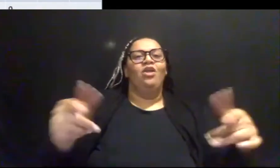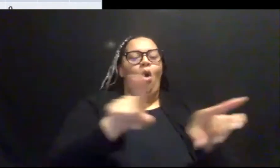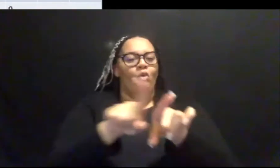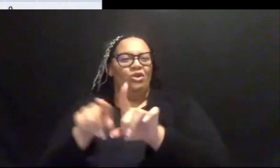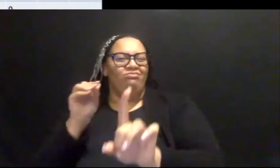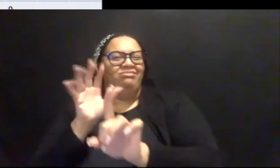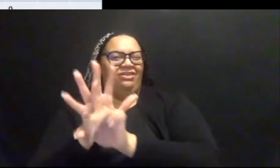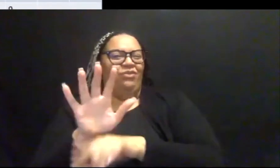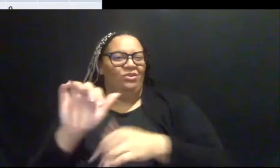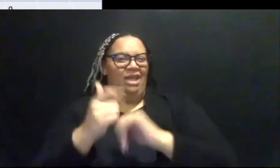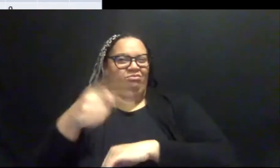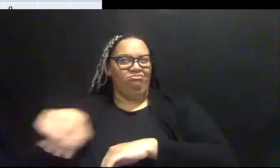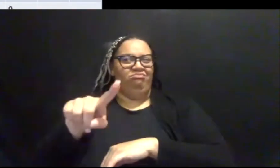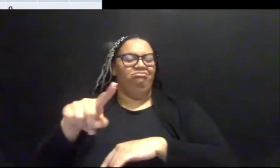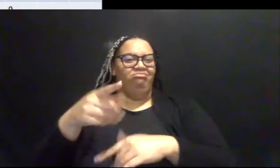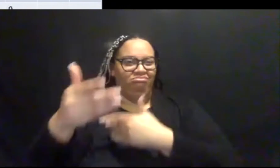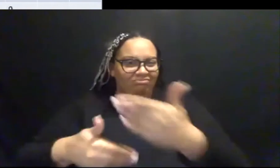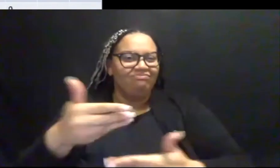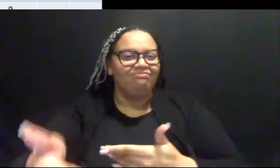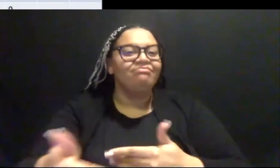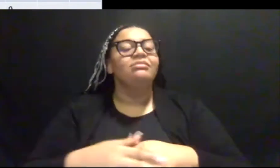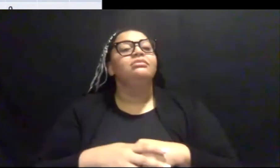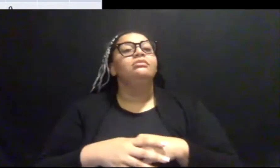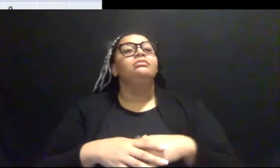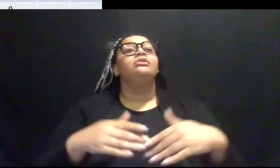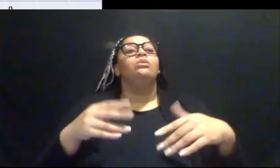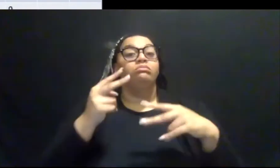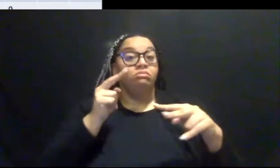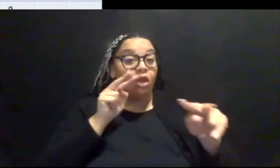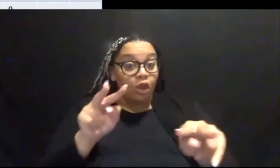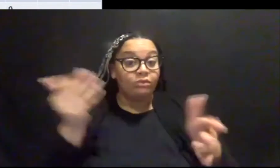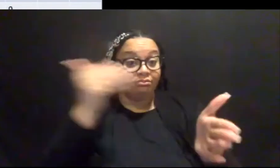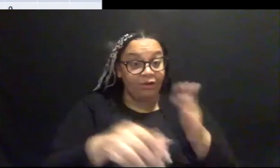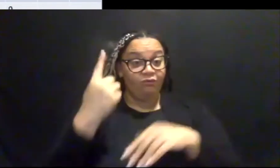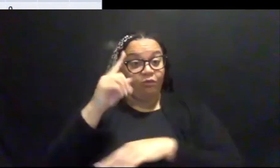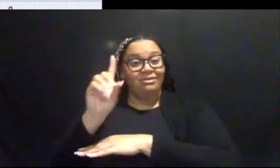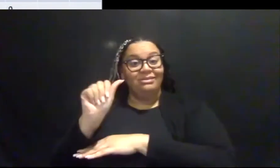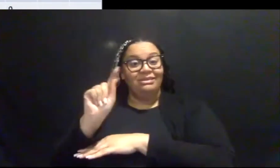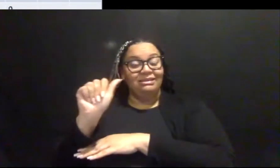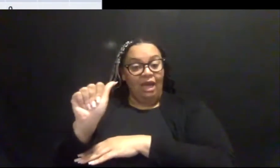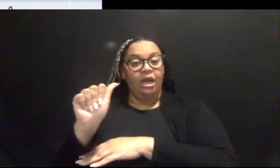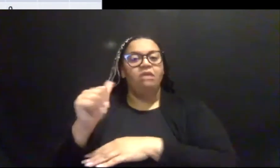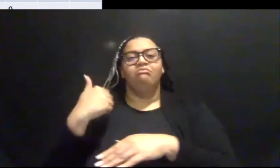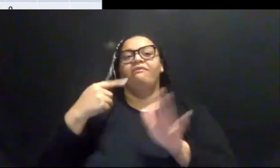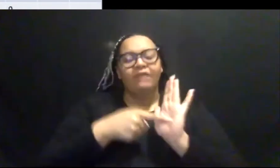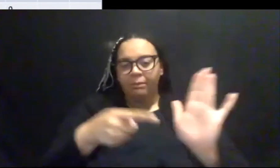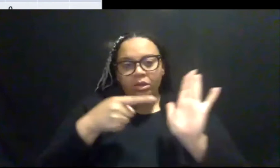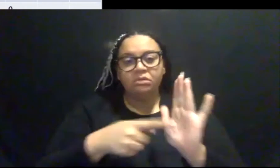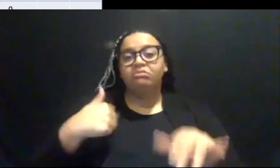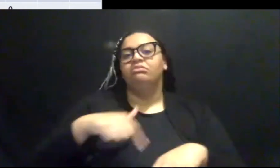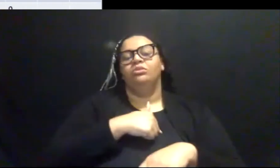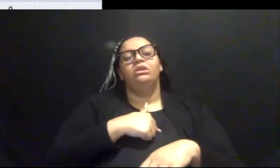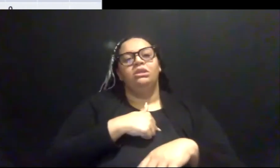so again, if we think back, these are the microsatellite data that we had. We generated that from those samples initially. We then generated